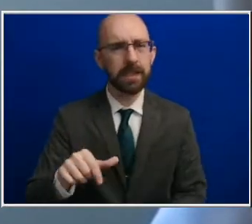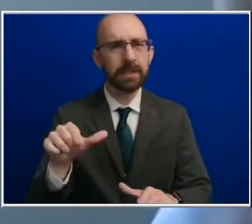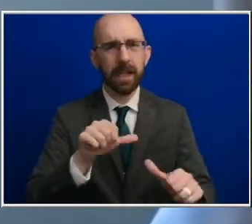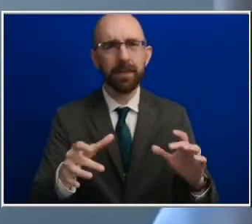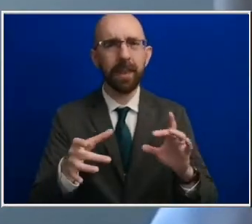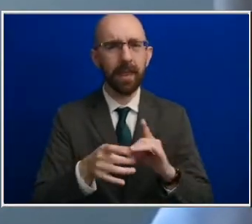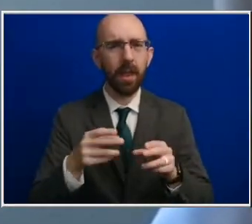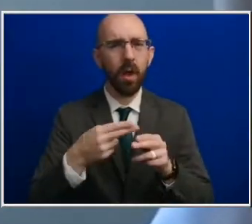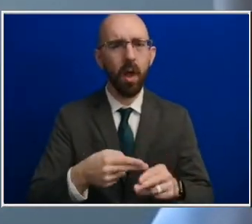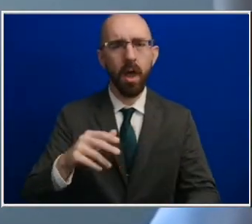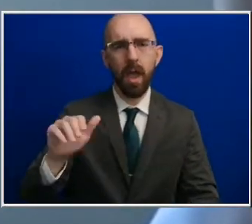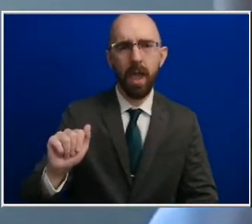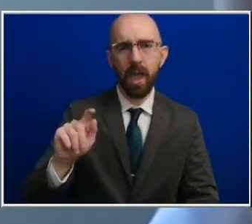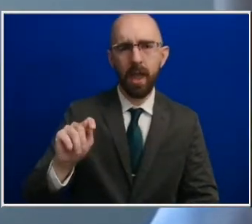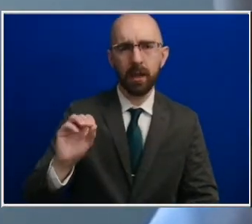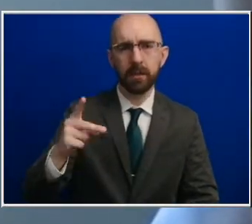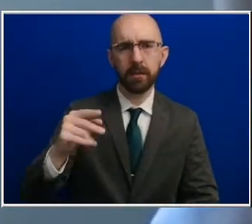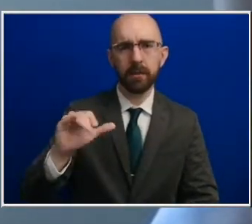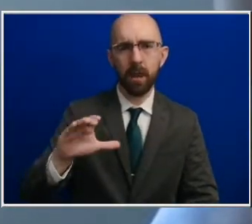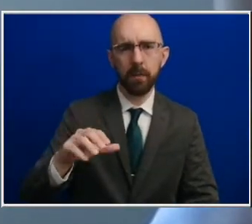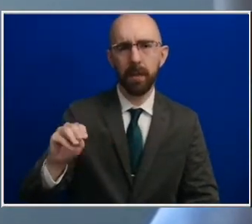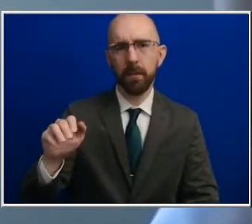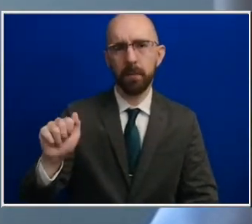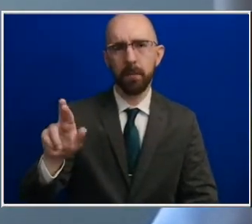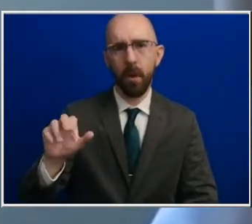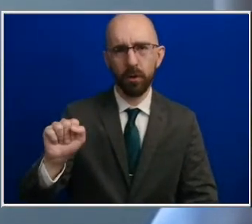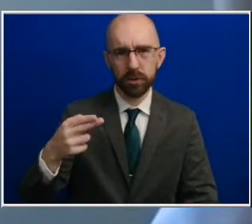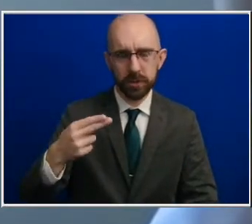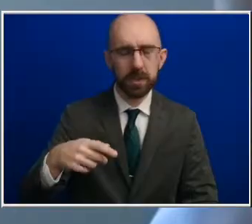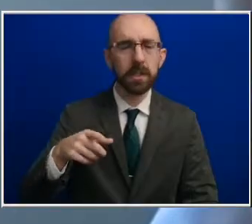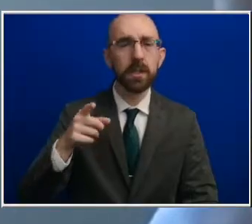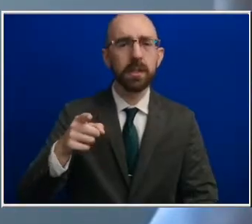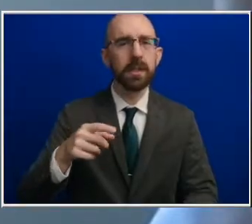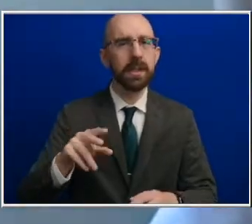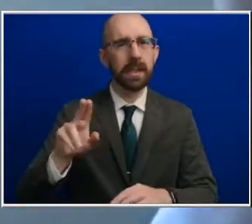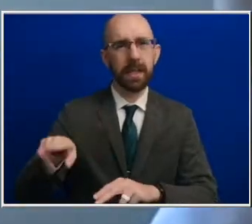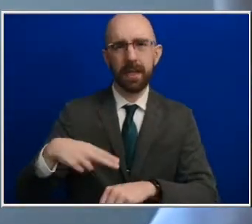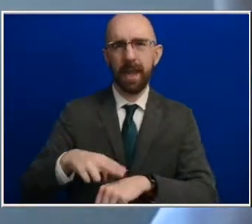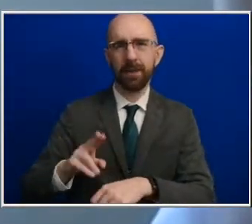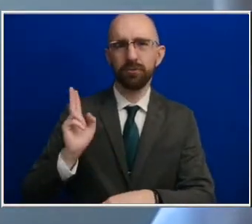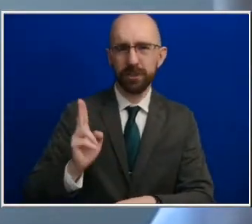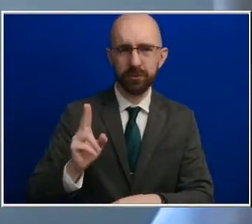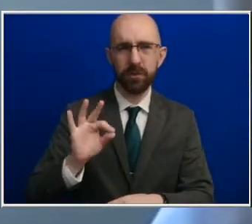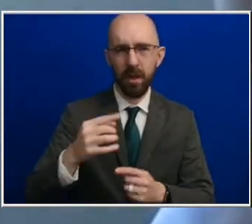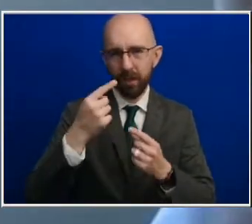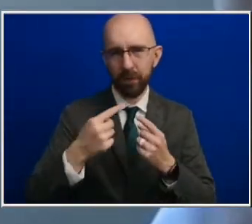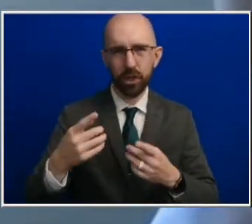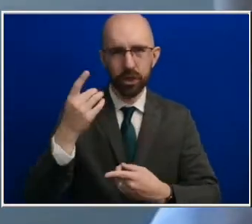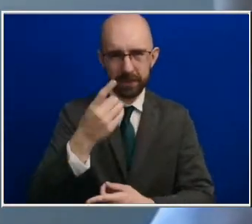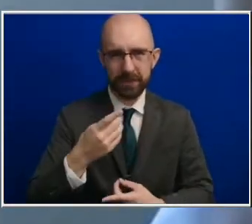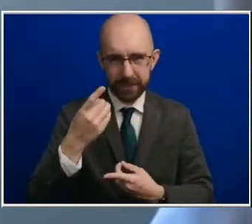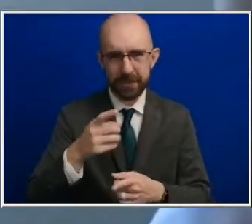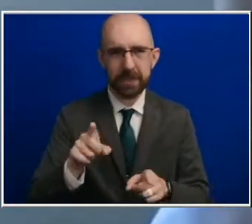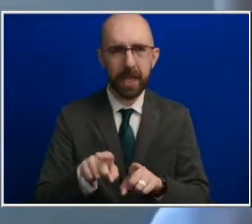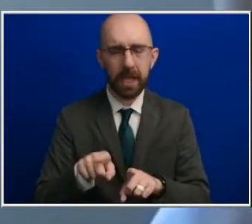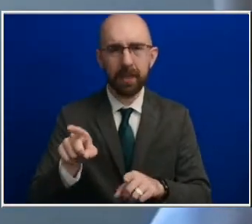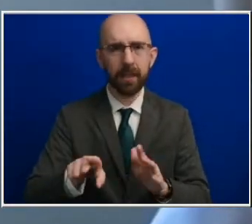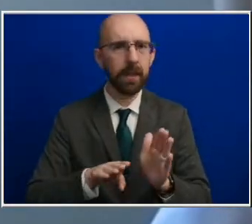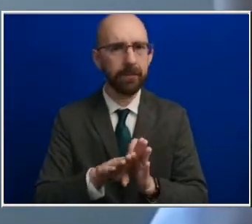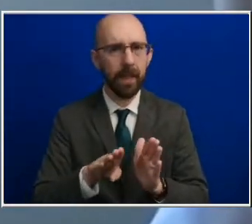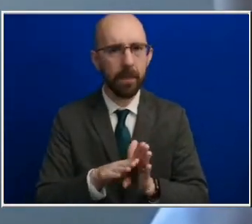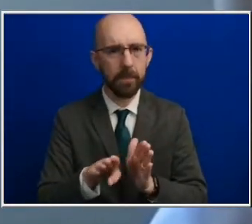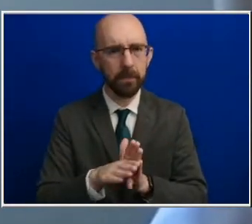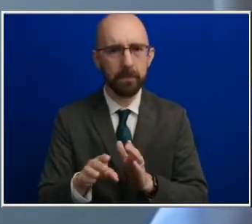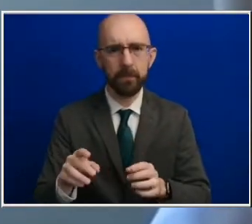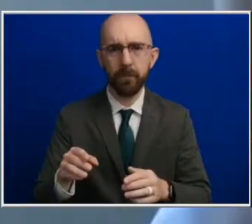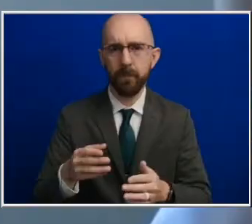the atopic march, which refers to the natural history of allergic diseases as they develop over the course